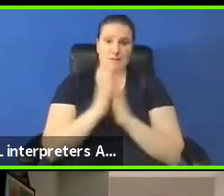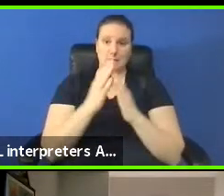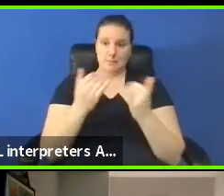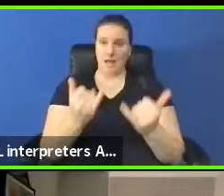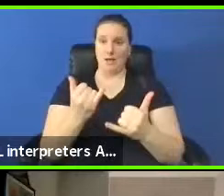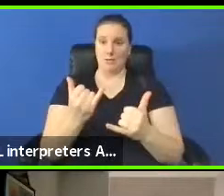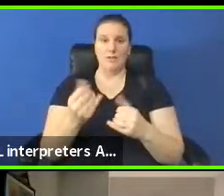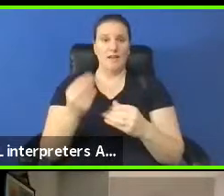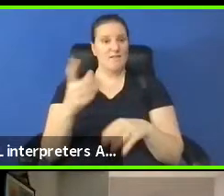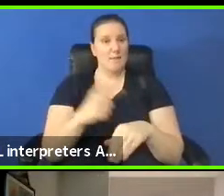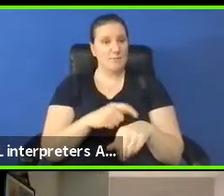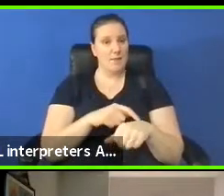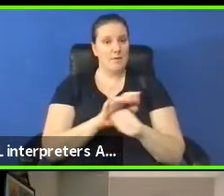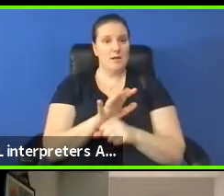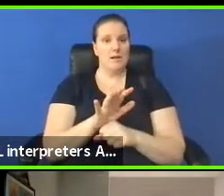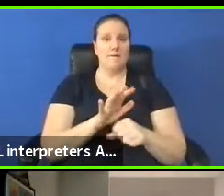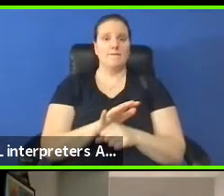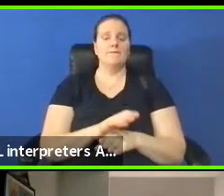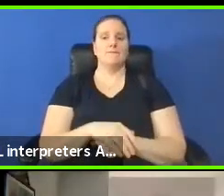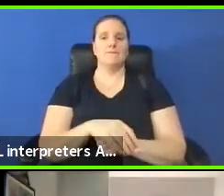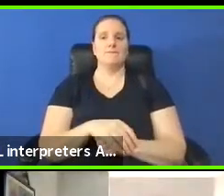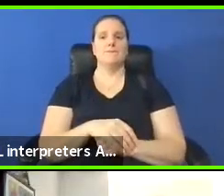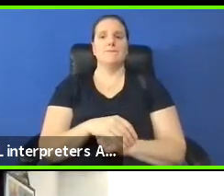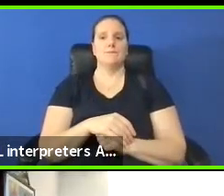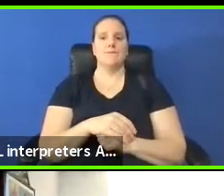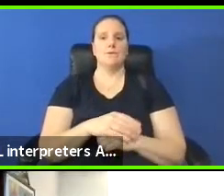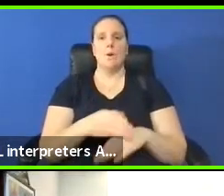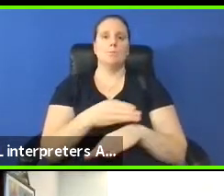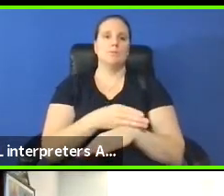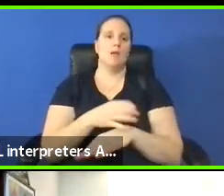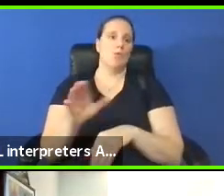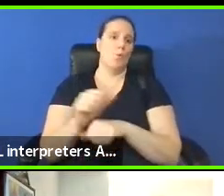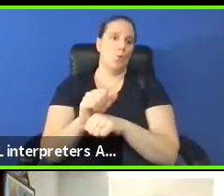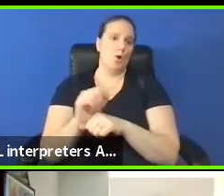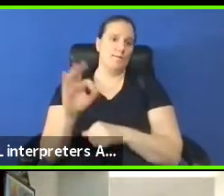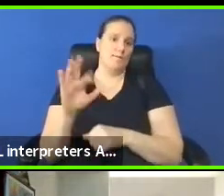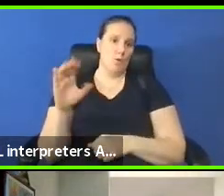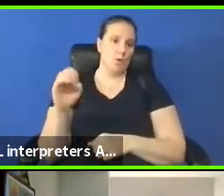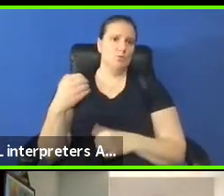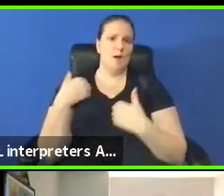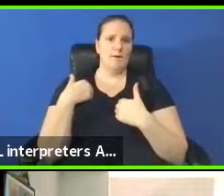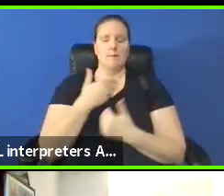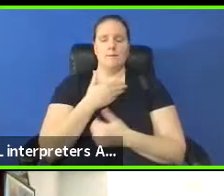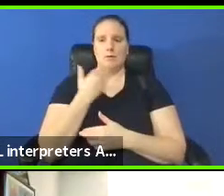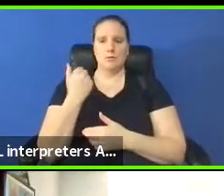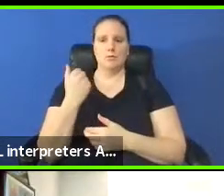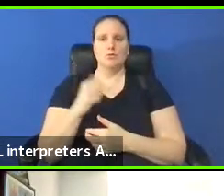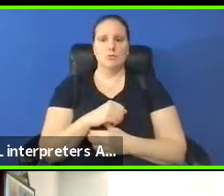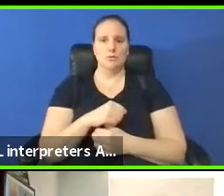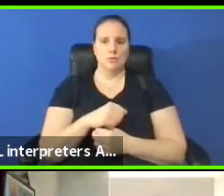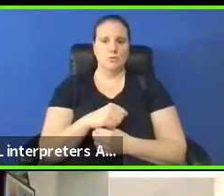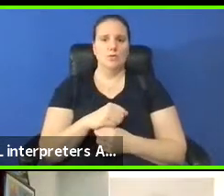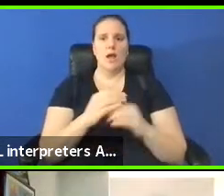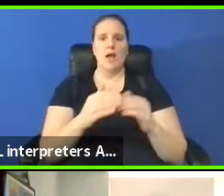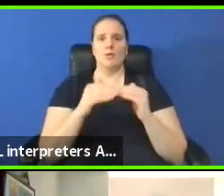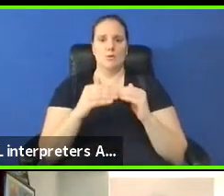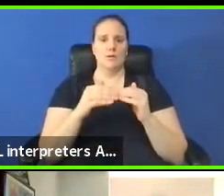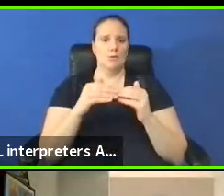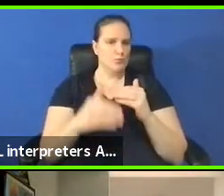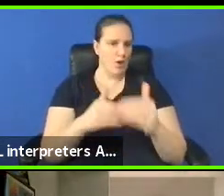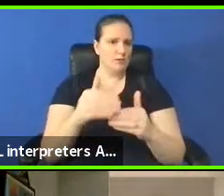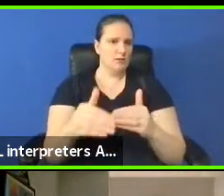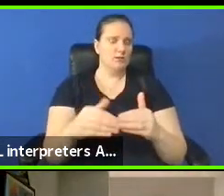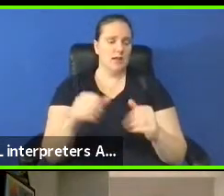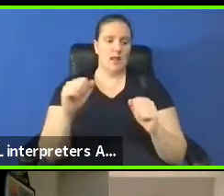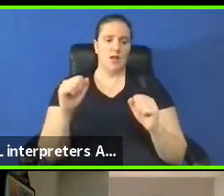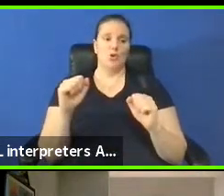them time enough to update their workforce, to have better equity processes so that